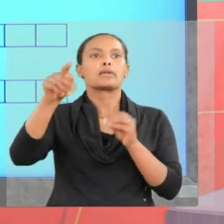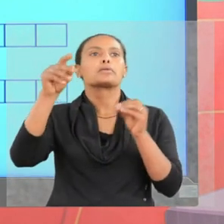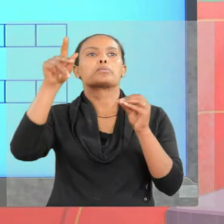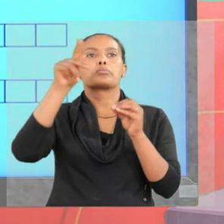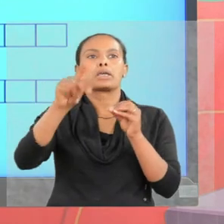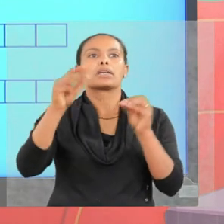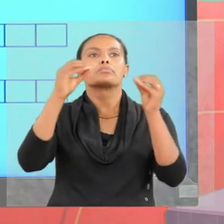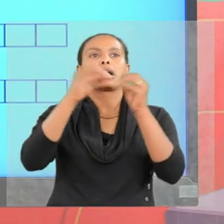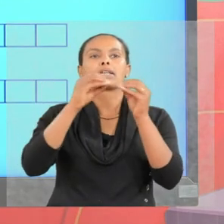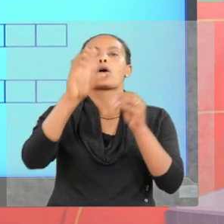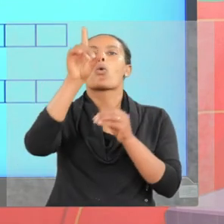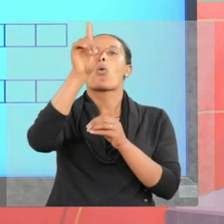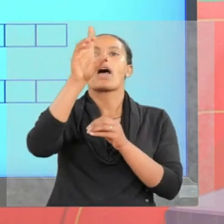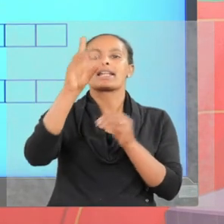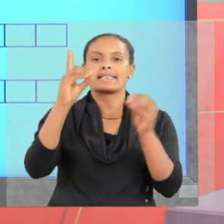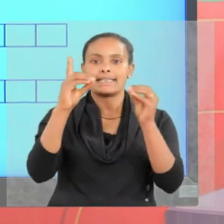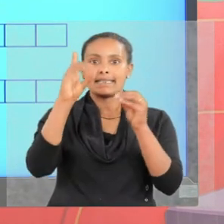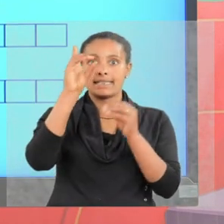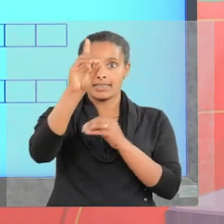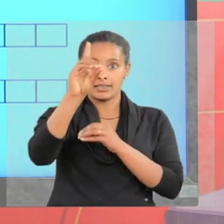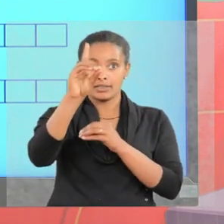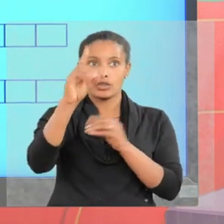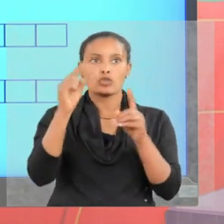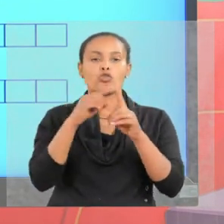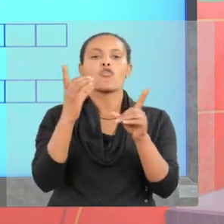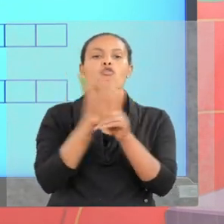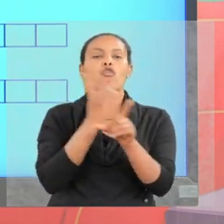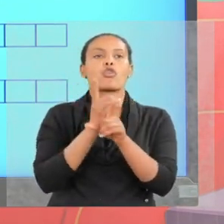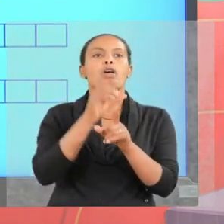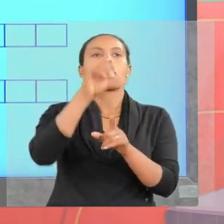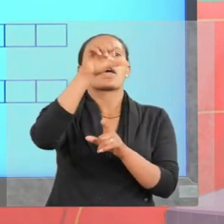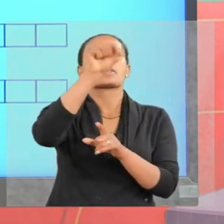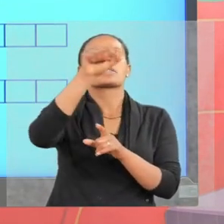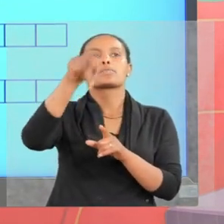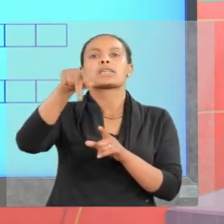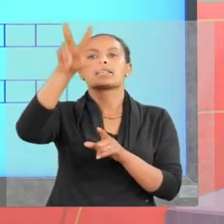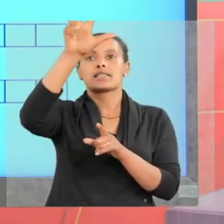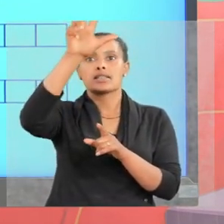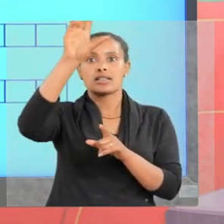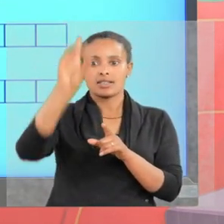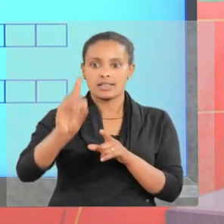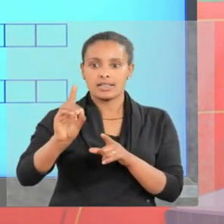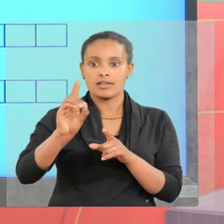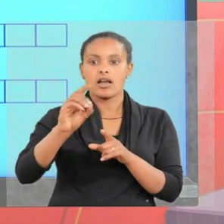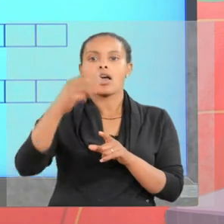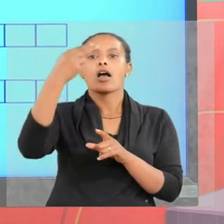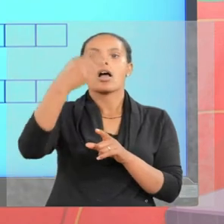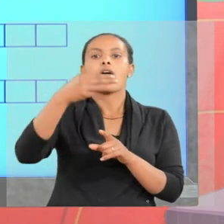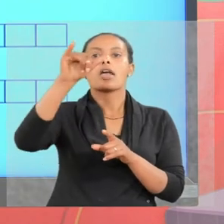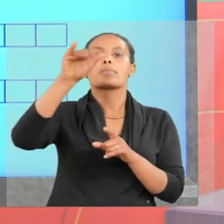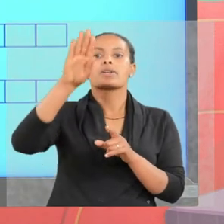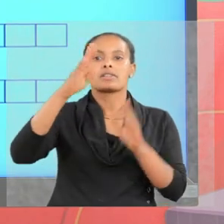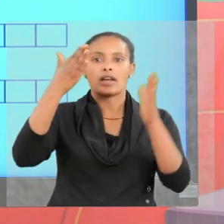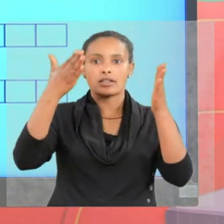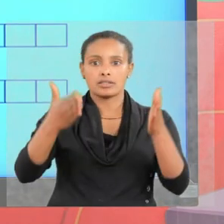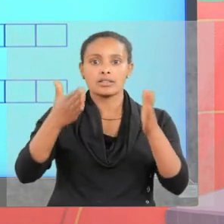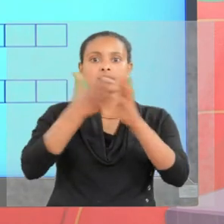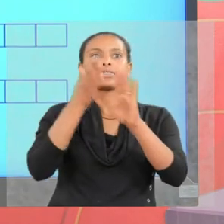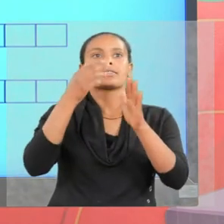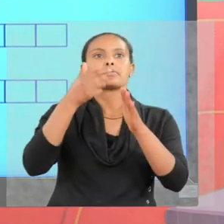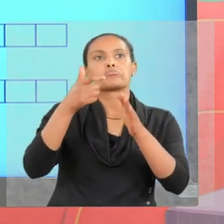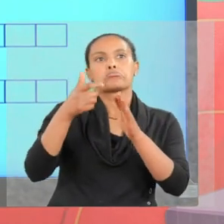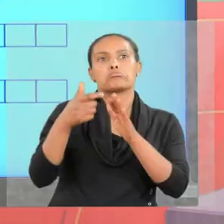with 1d atomic orbital to form sp3d hybridization. The